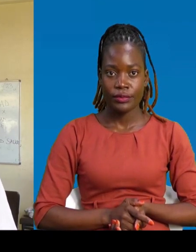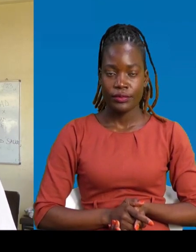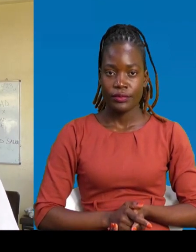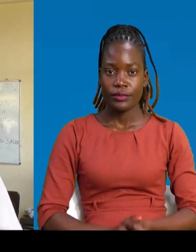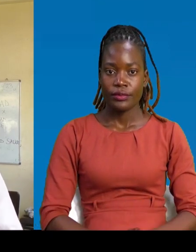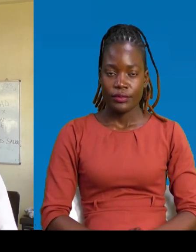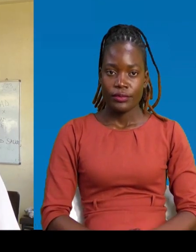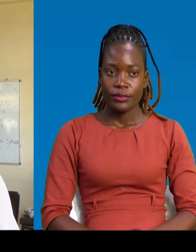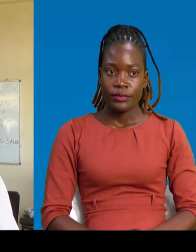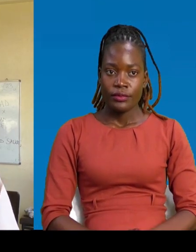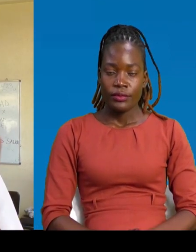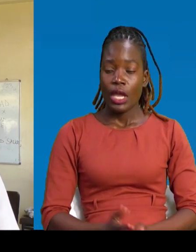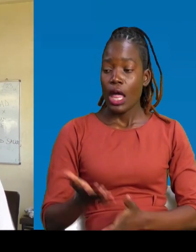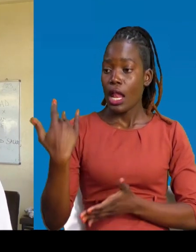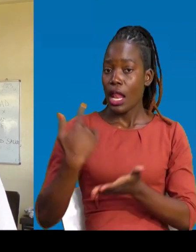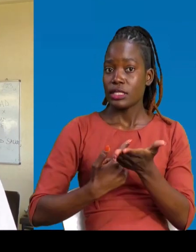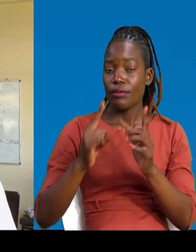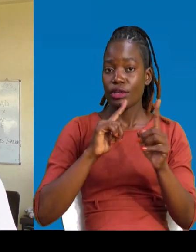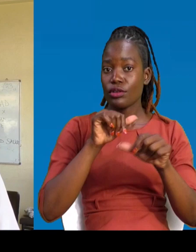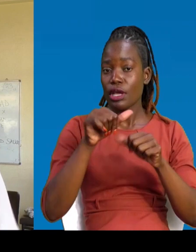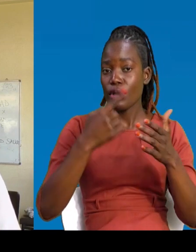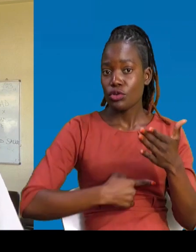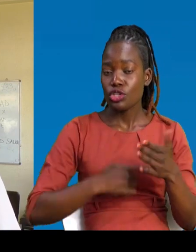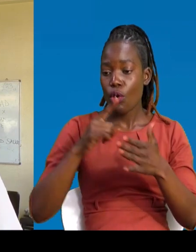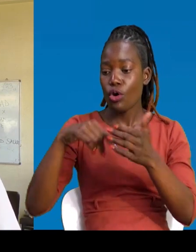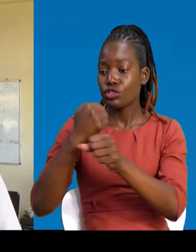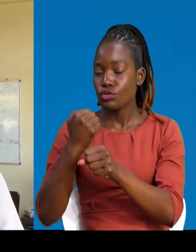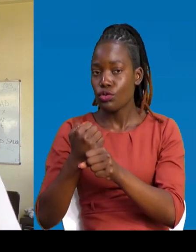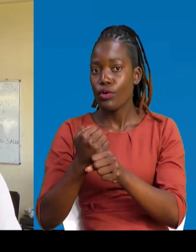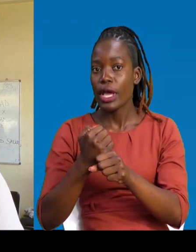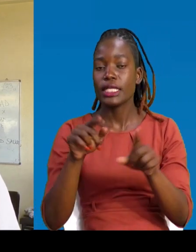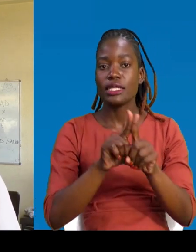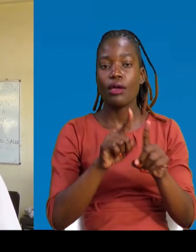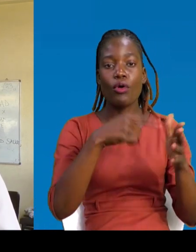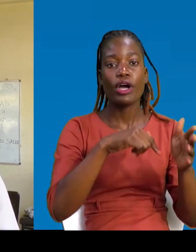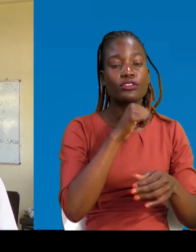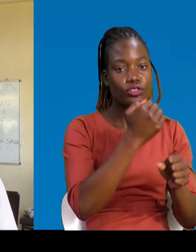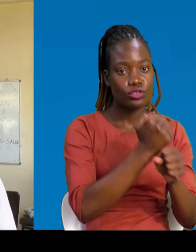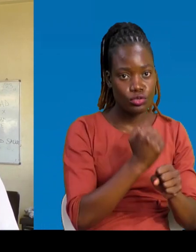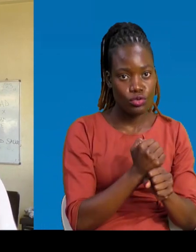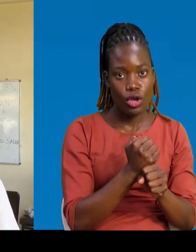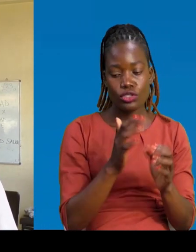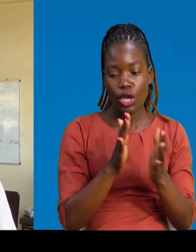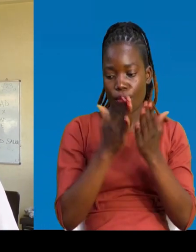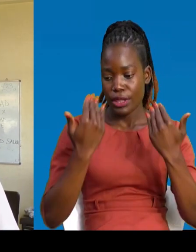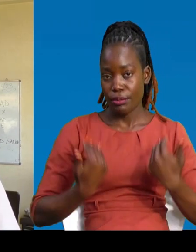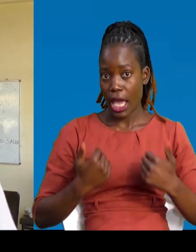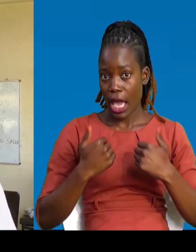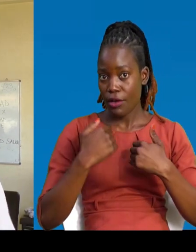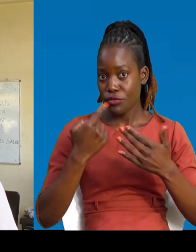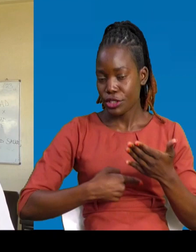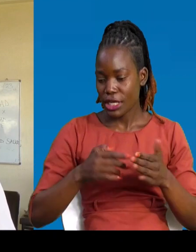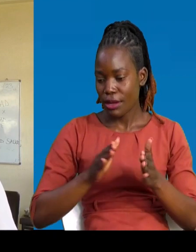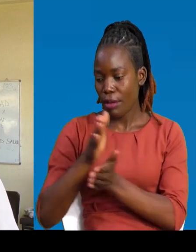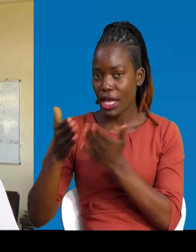a pleasure. Last time I spoke on the do's and don'ts of fine dining. So with me here, there's a good setup with me here. This